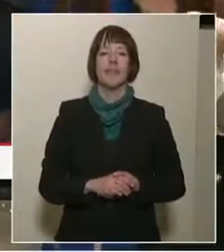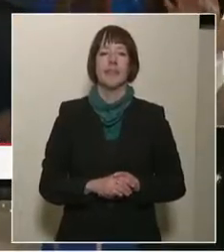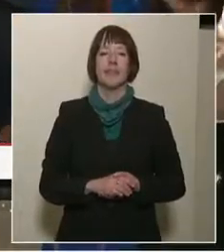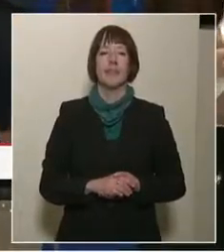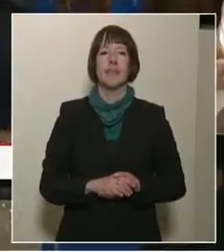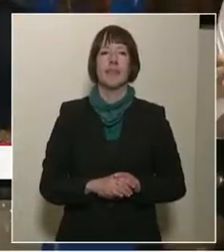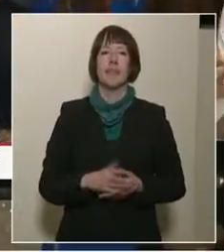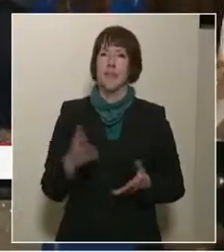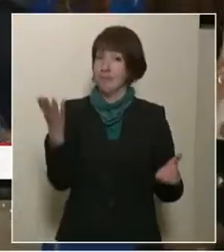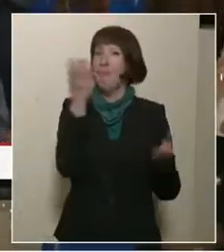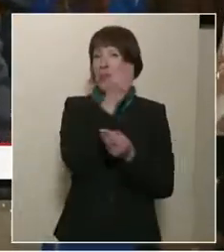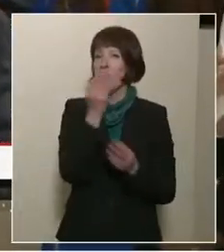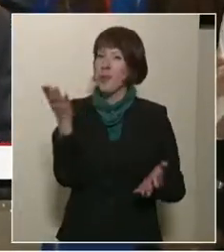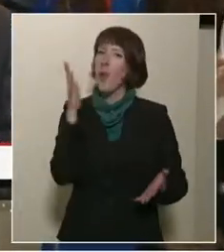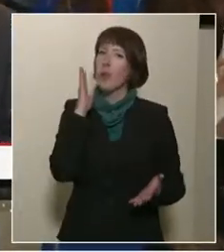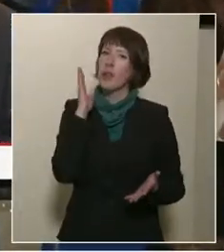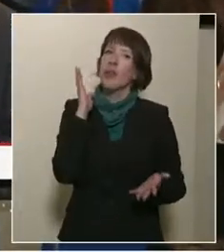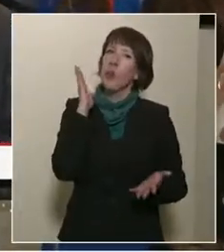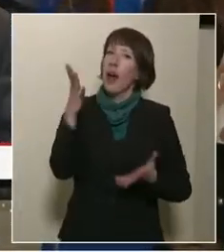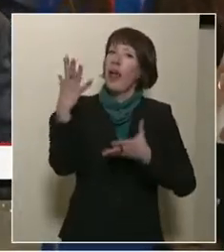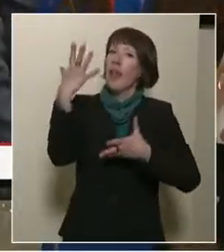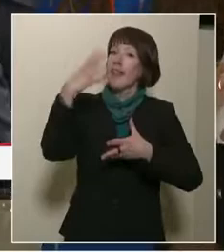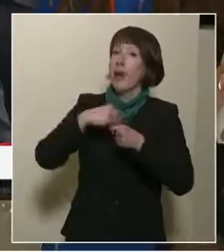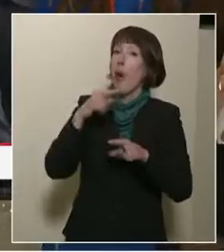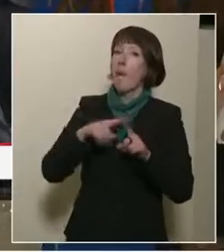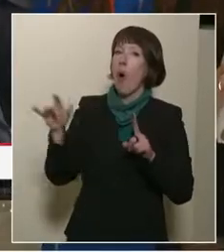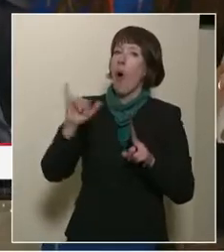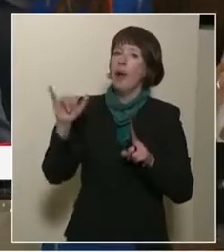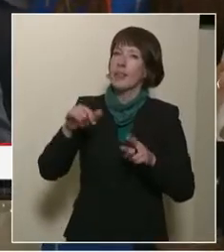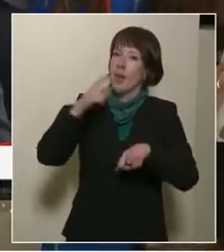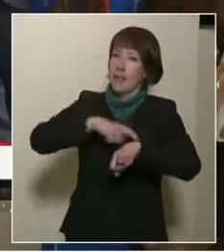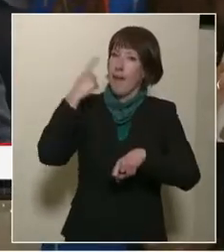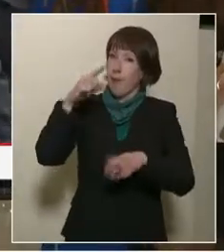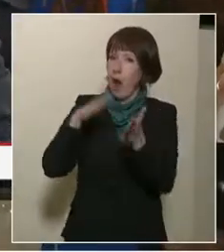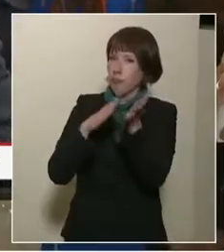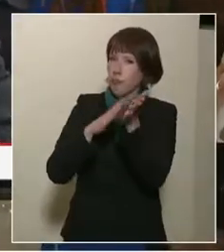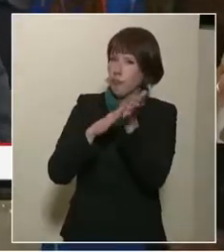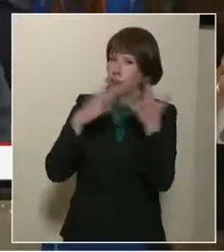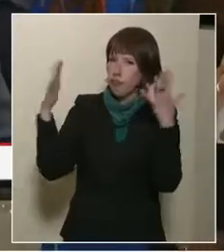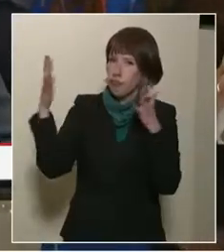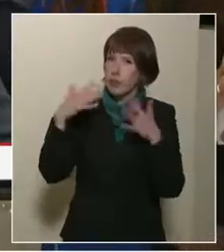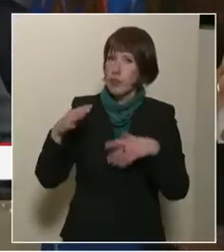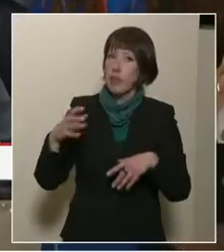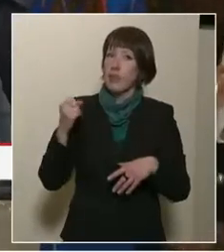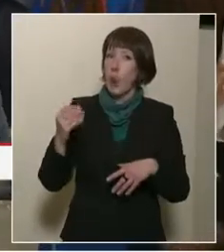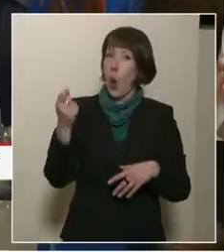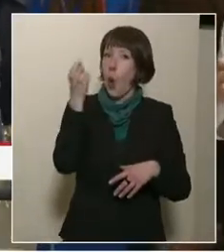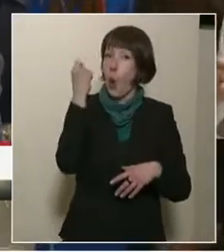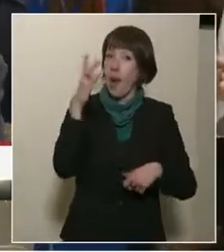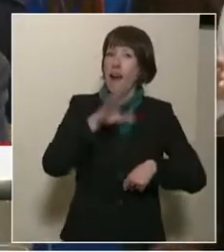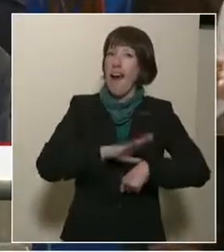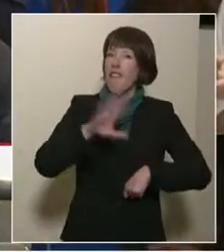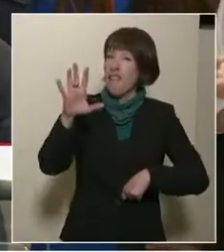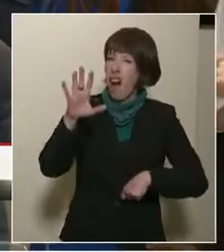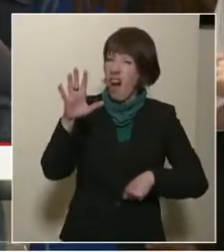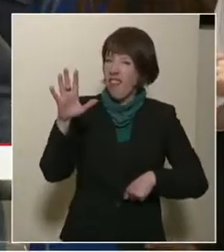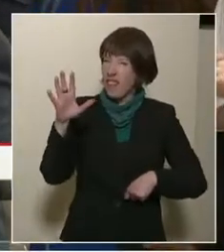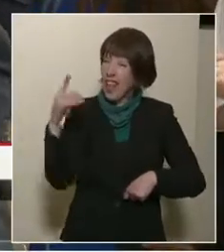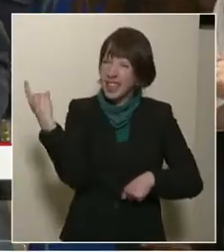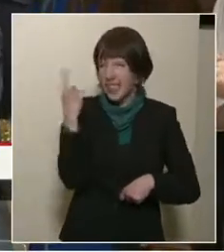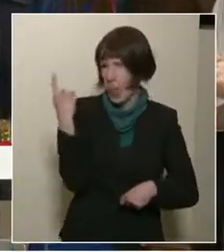I told you this was going to be participatory, but it's also the time for props. You ready? So it's 5 o'clock somewhere, so we have some beer,